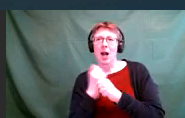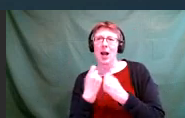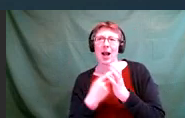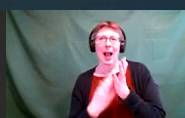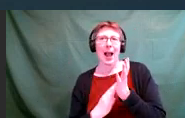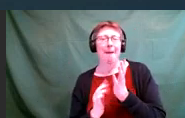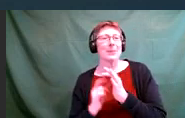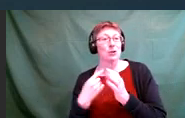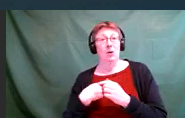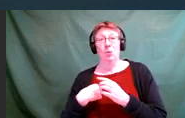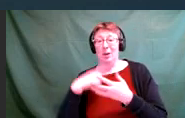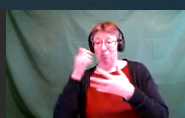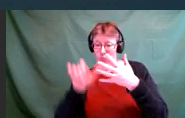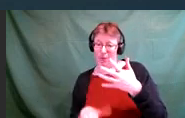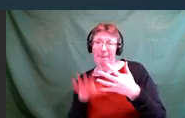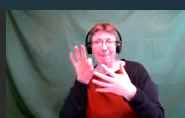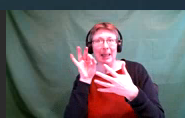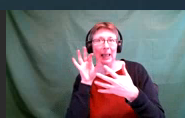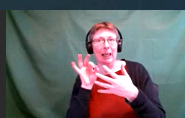we pick.